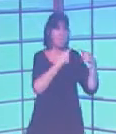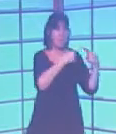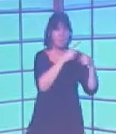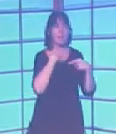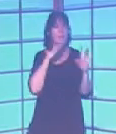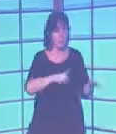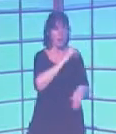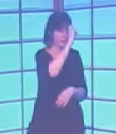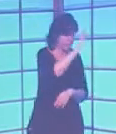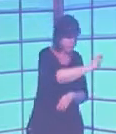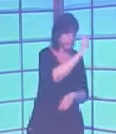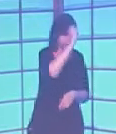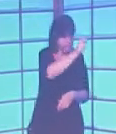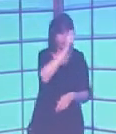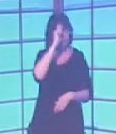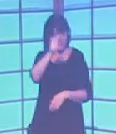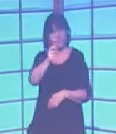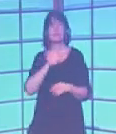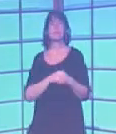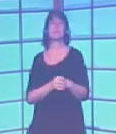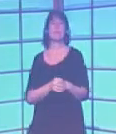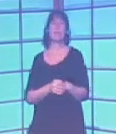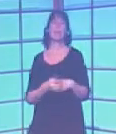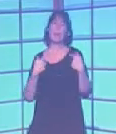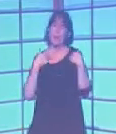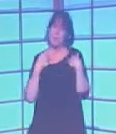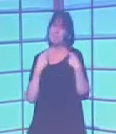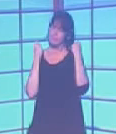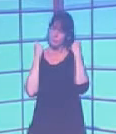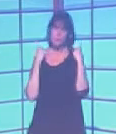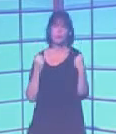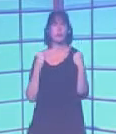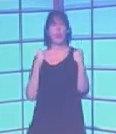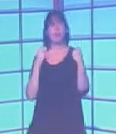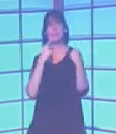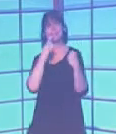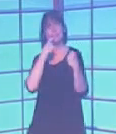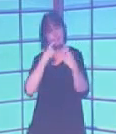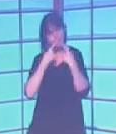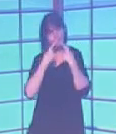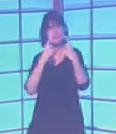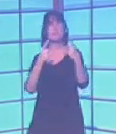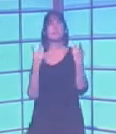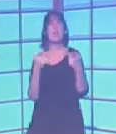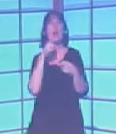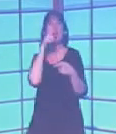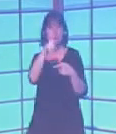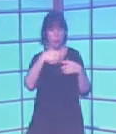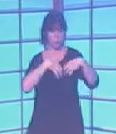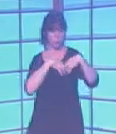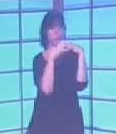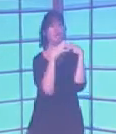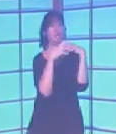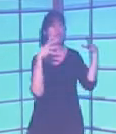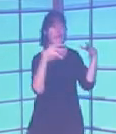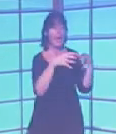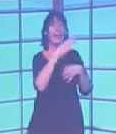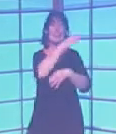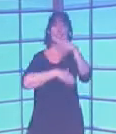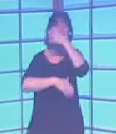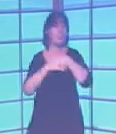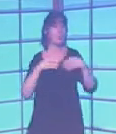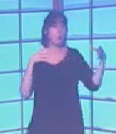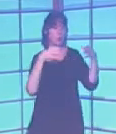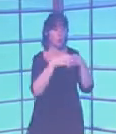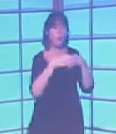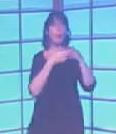To do that, we strongly advise that when you form disabled supporter groups at club level, that